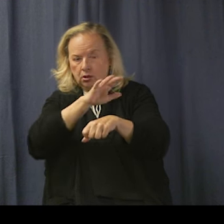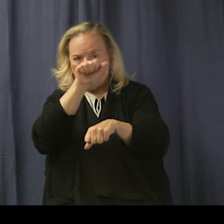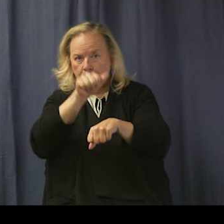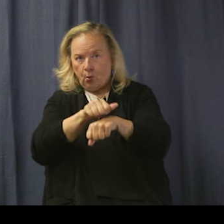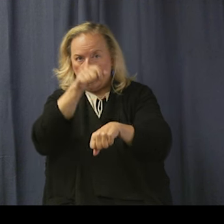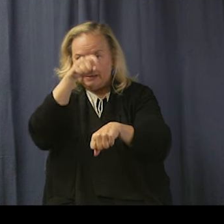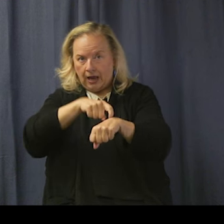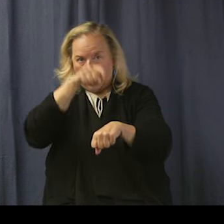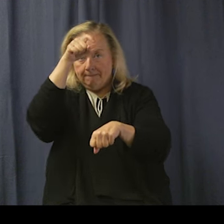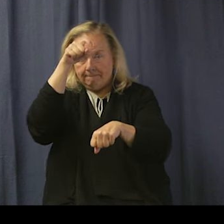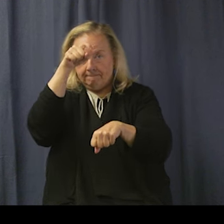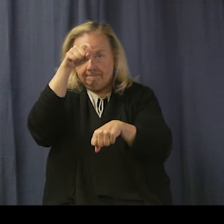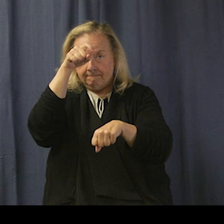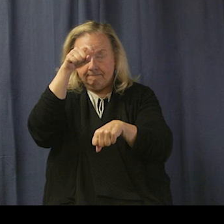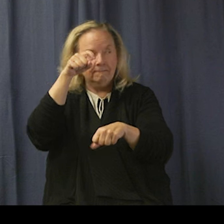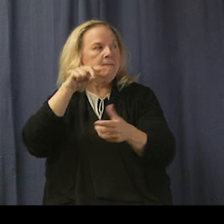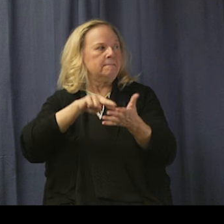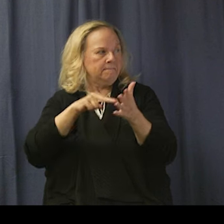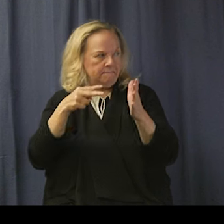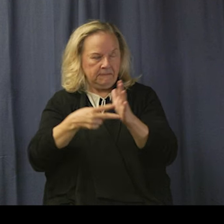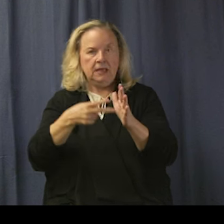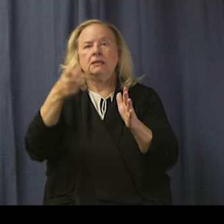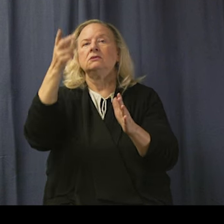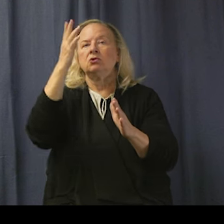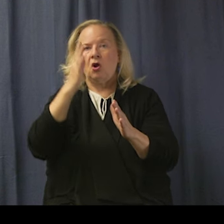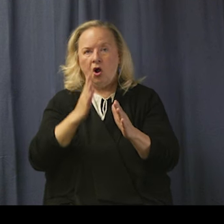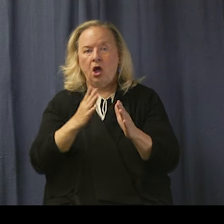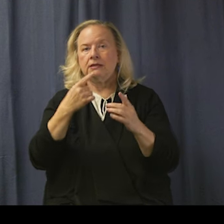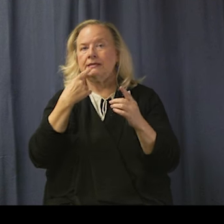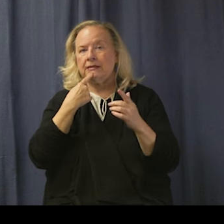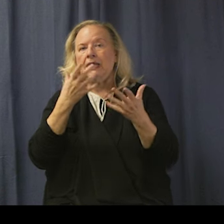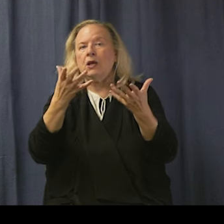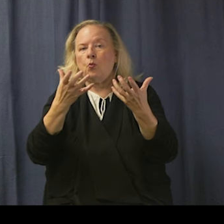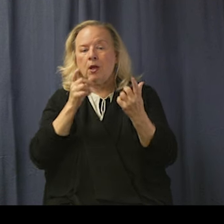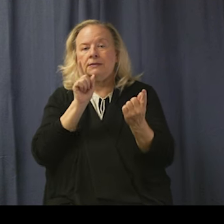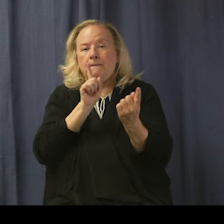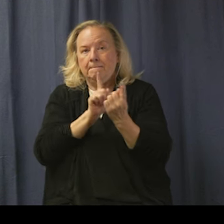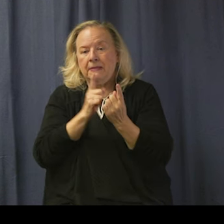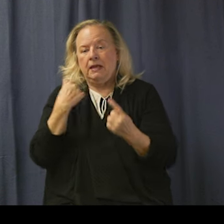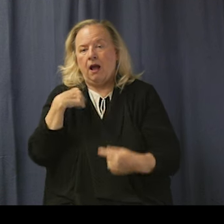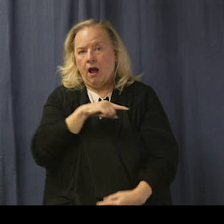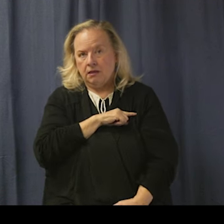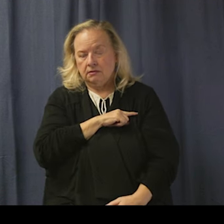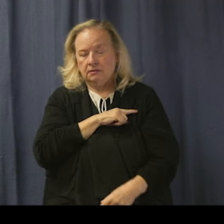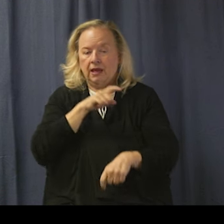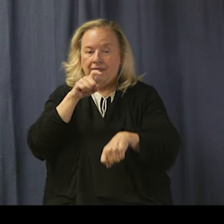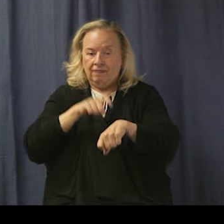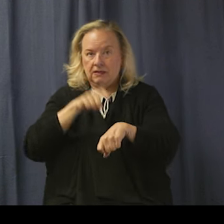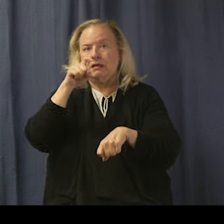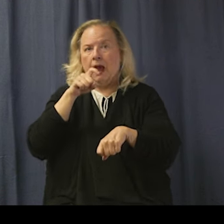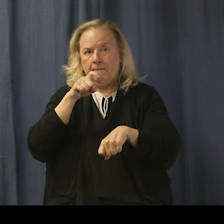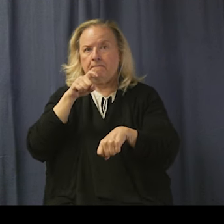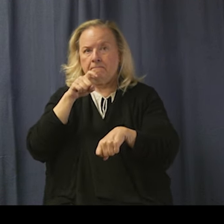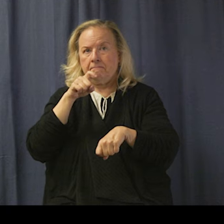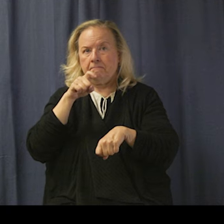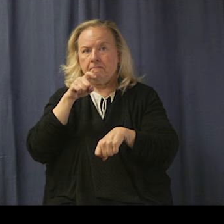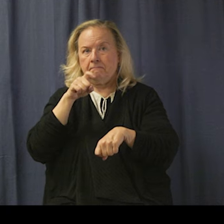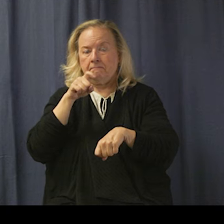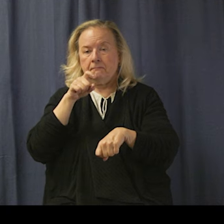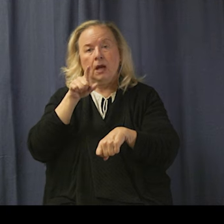appointed time? That means God said he wants to meet with us at this time. And